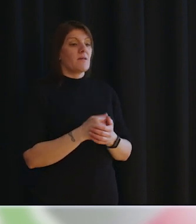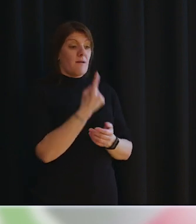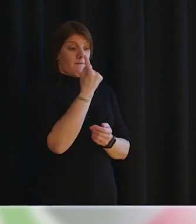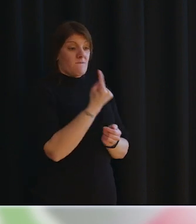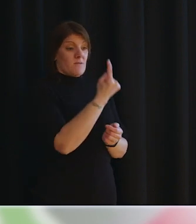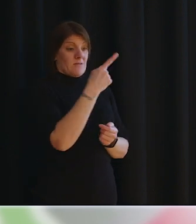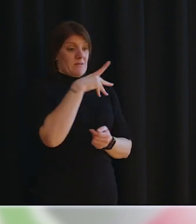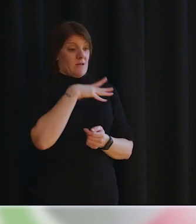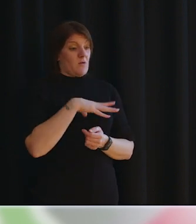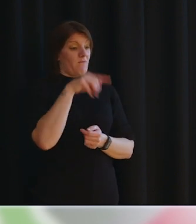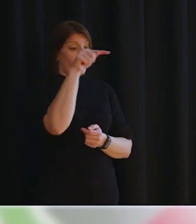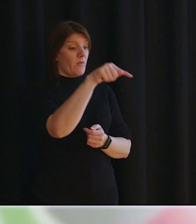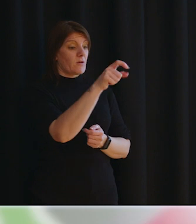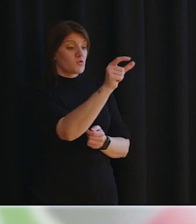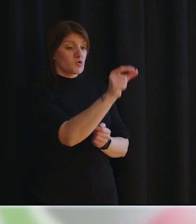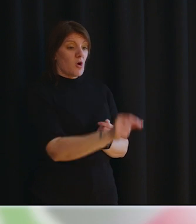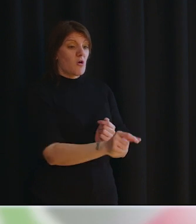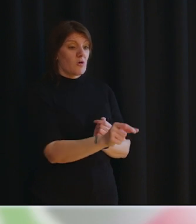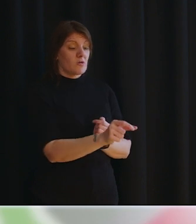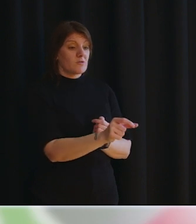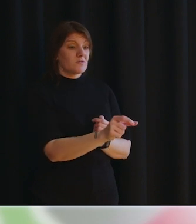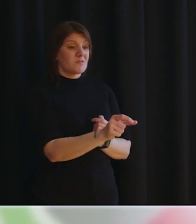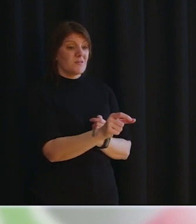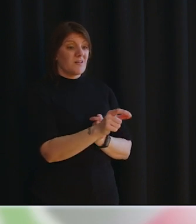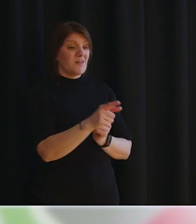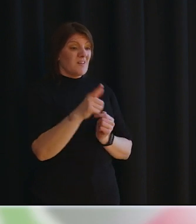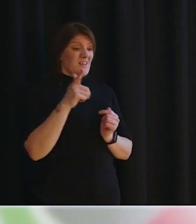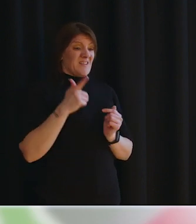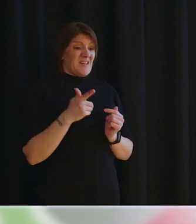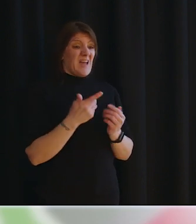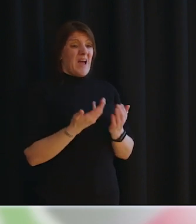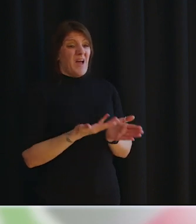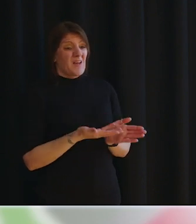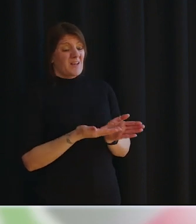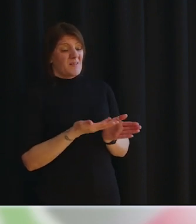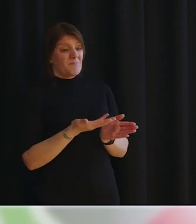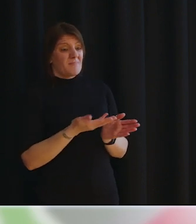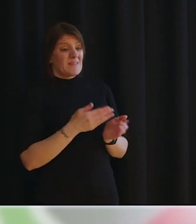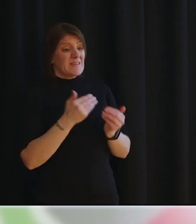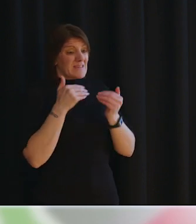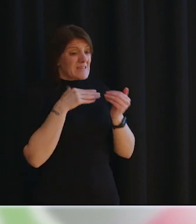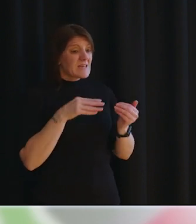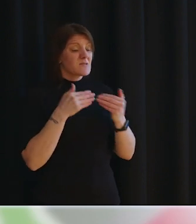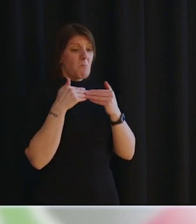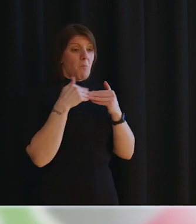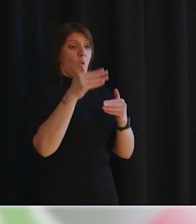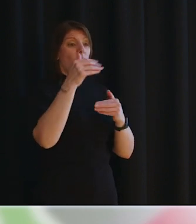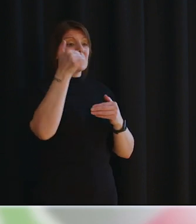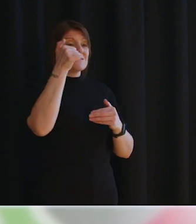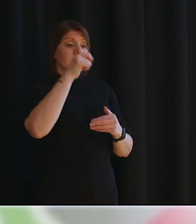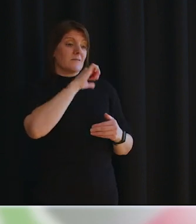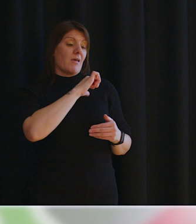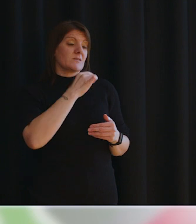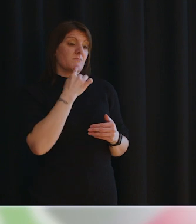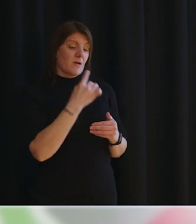that child outweighs that £6,000, then you apply for an EHCP to get additional funding on top of